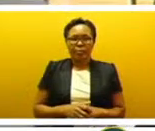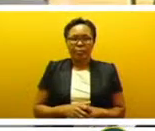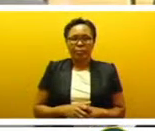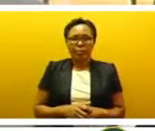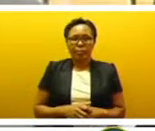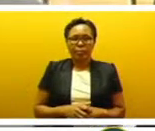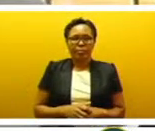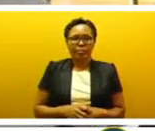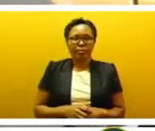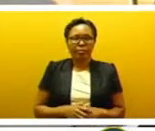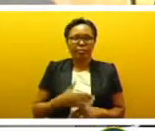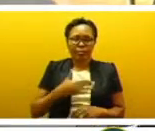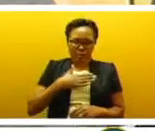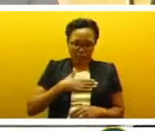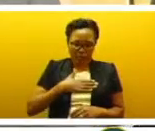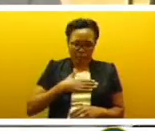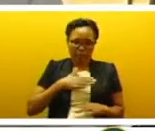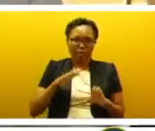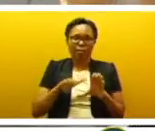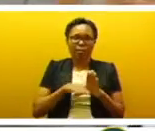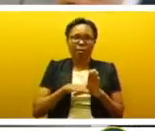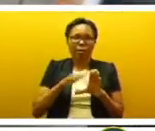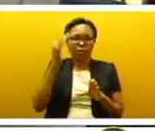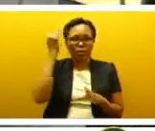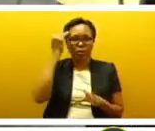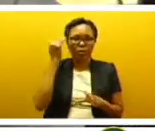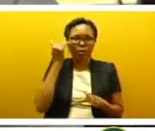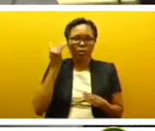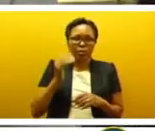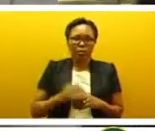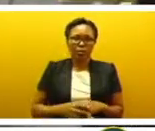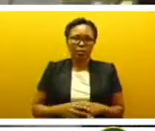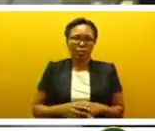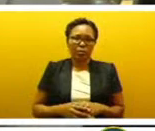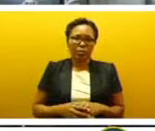Distinguished honorable members of this court,